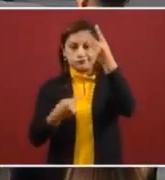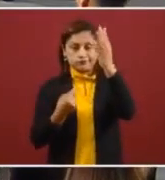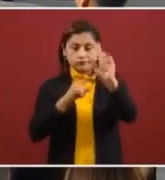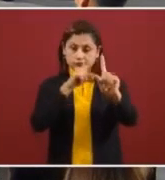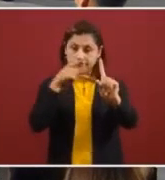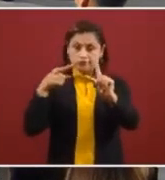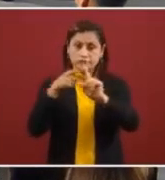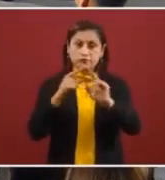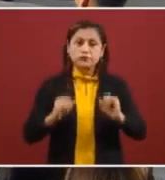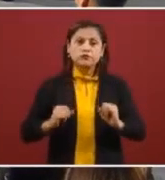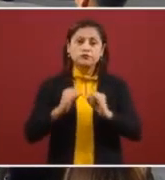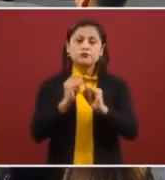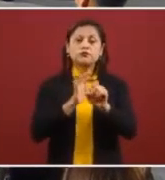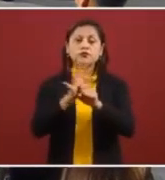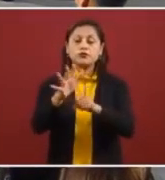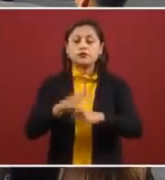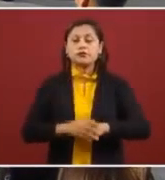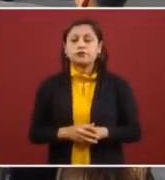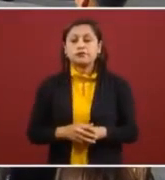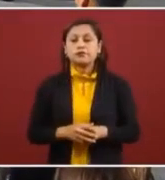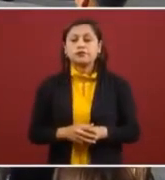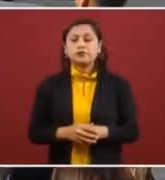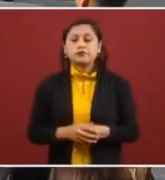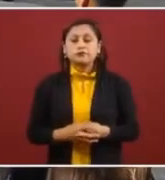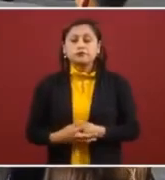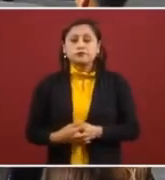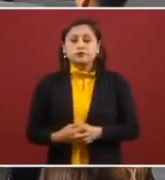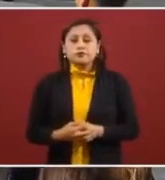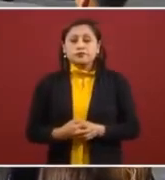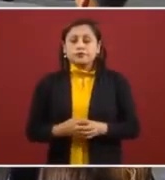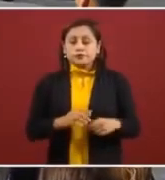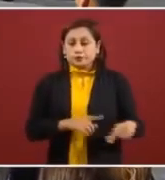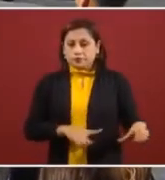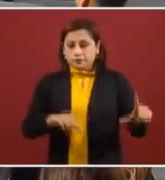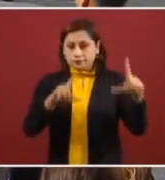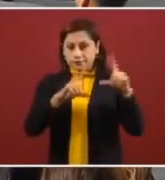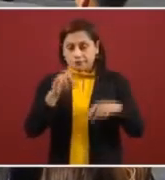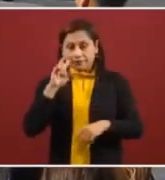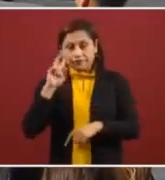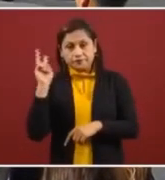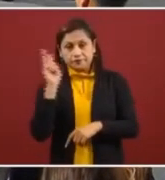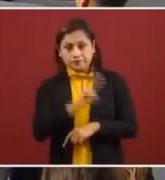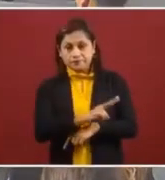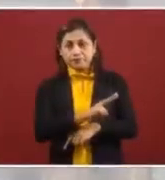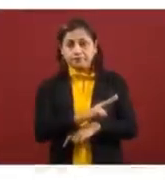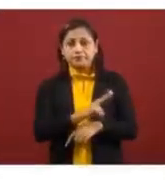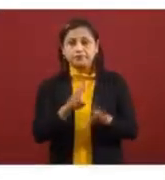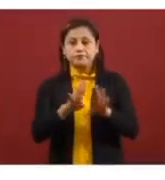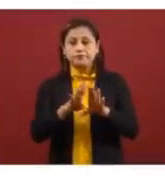And the main function for the institute will be to have people be healthy,